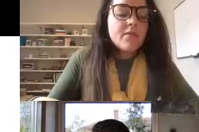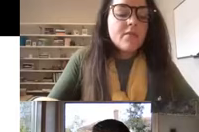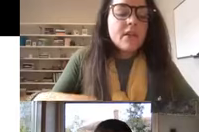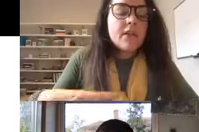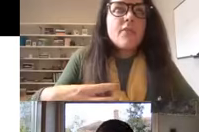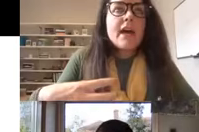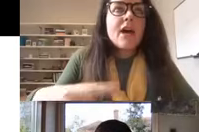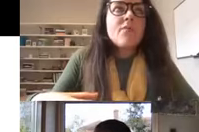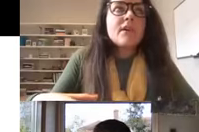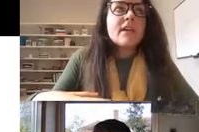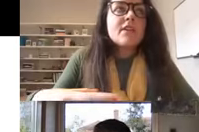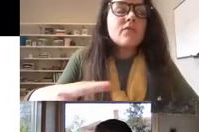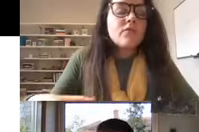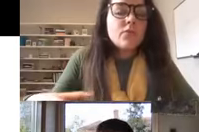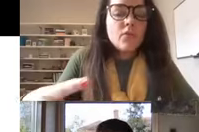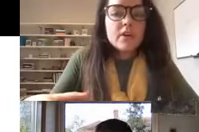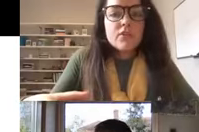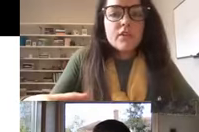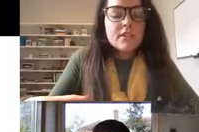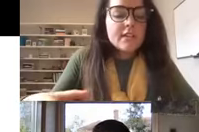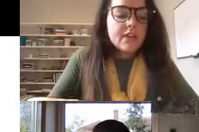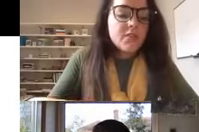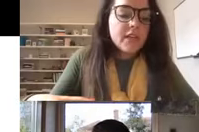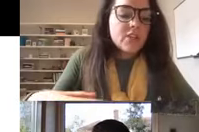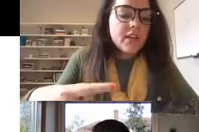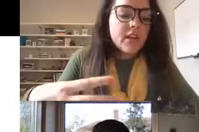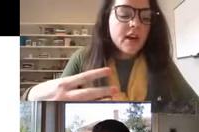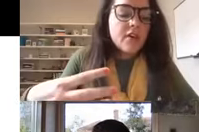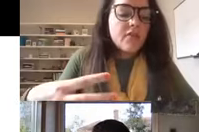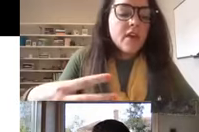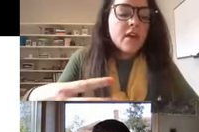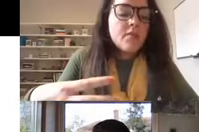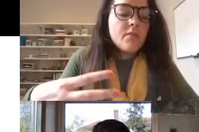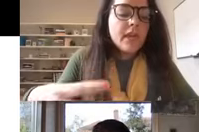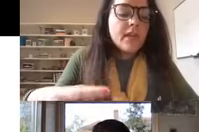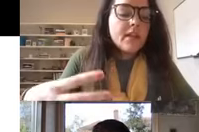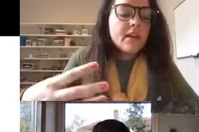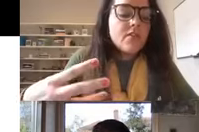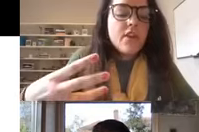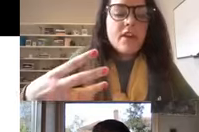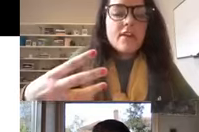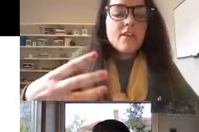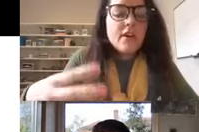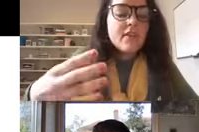that, you know, might help us as we work towards this aspiration of being,